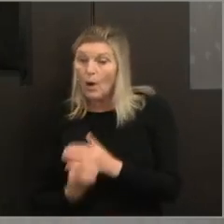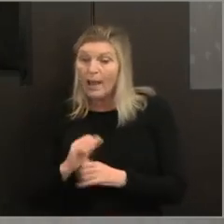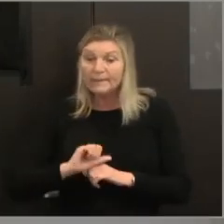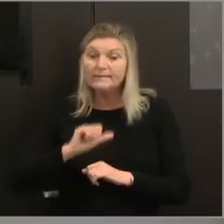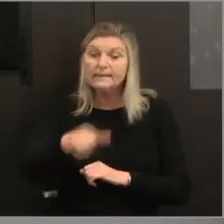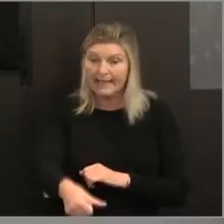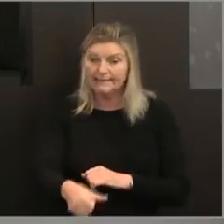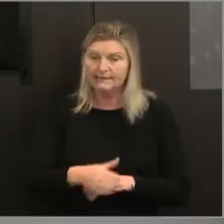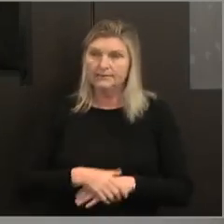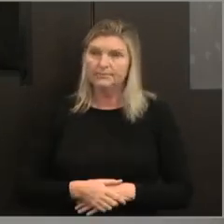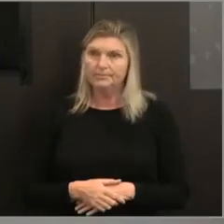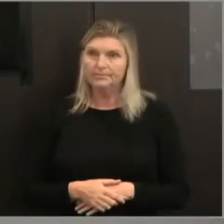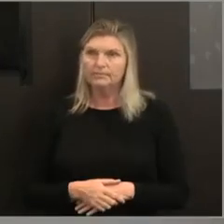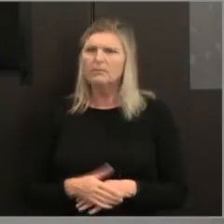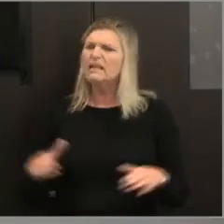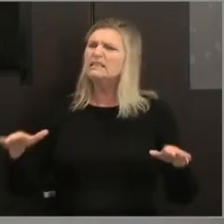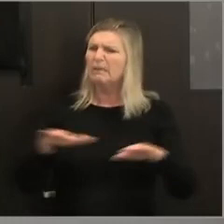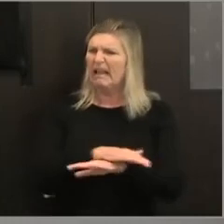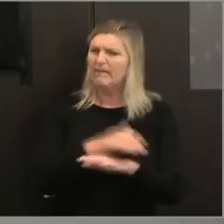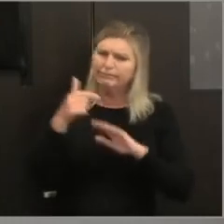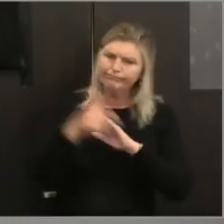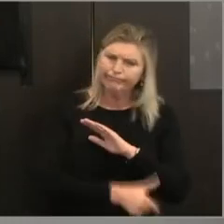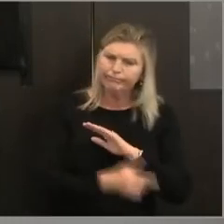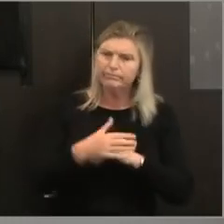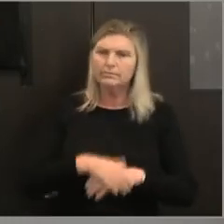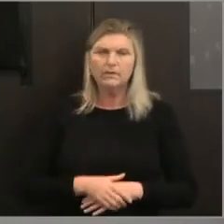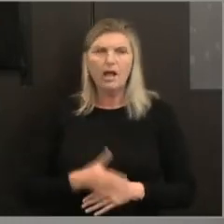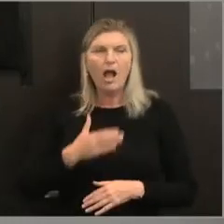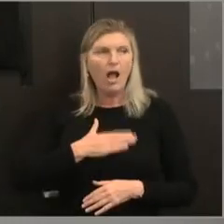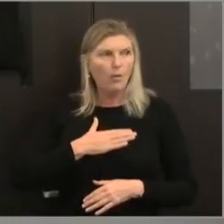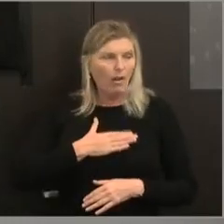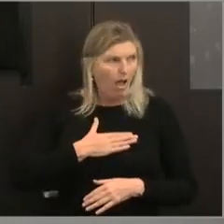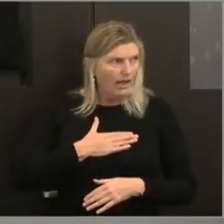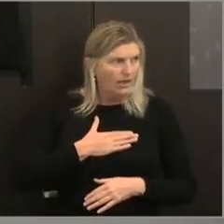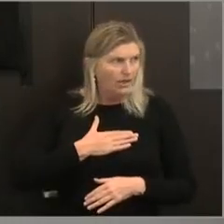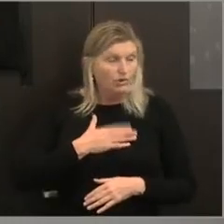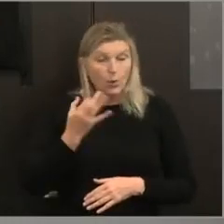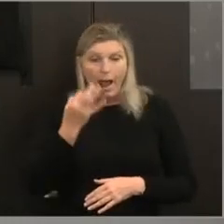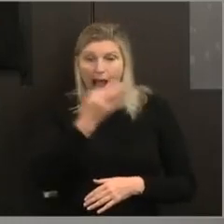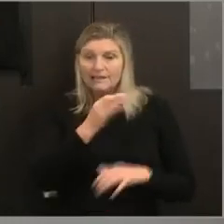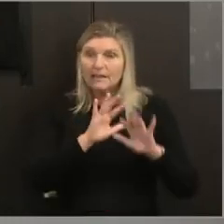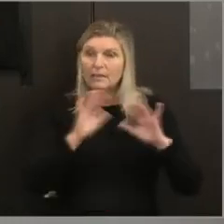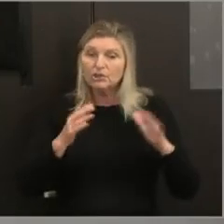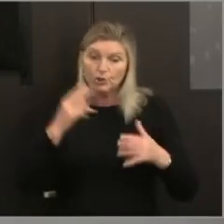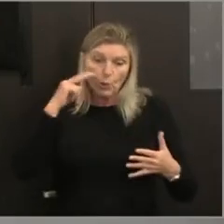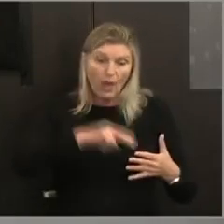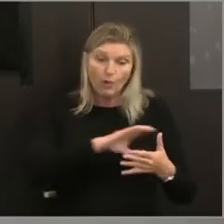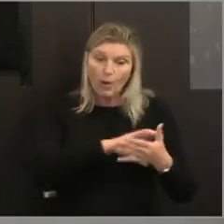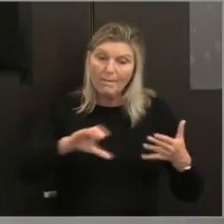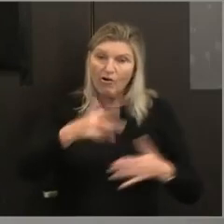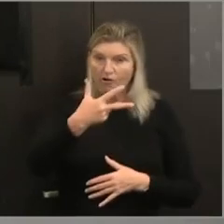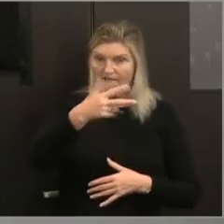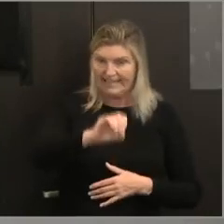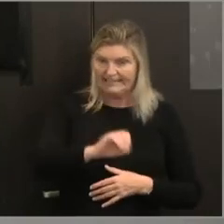some detail already, I would like to refer the Commission to paragraph 80.